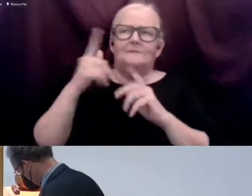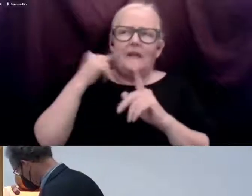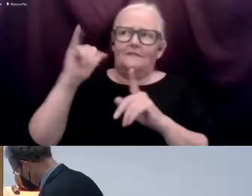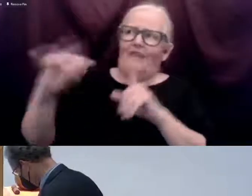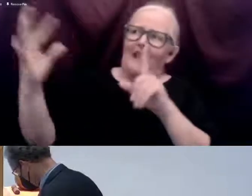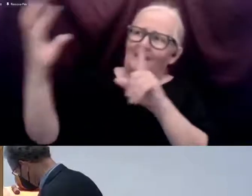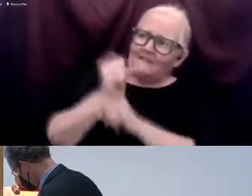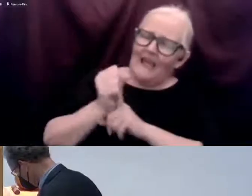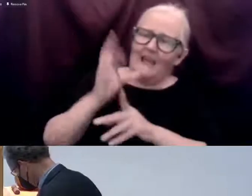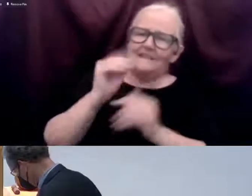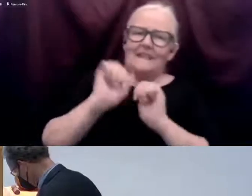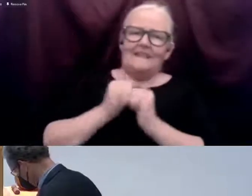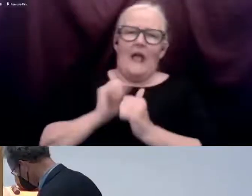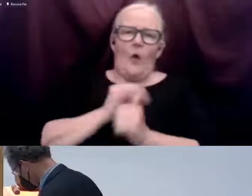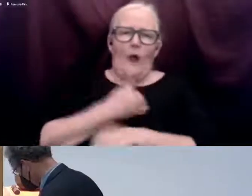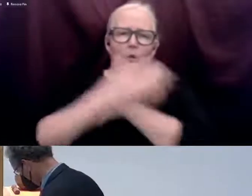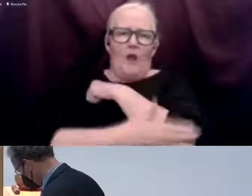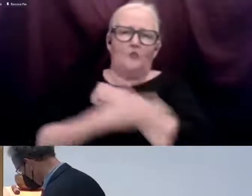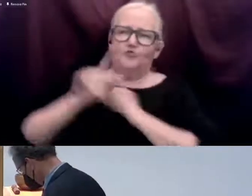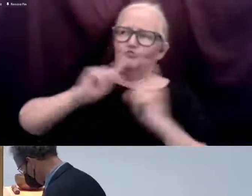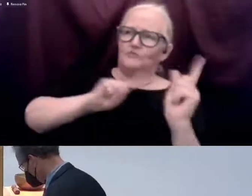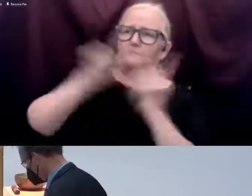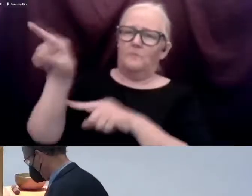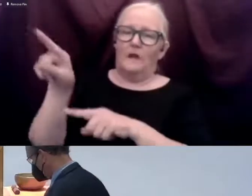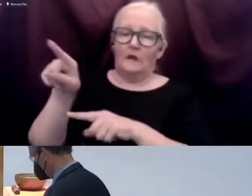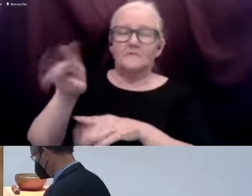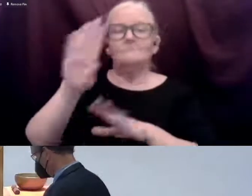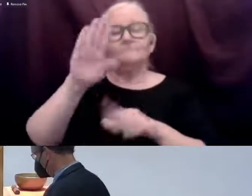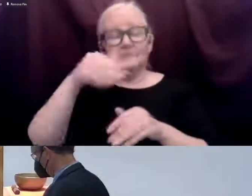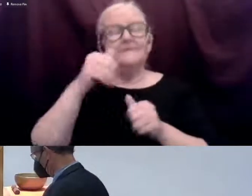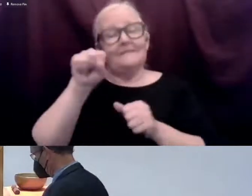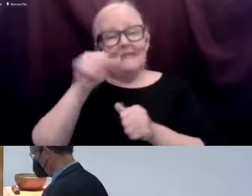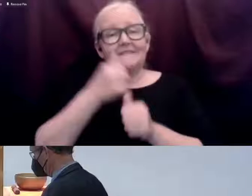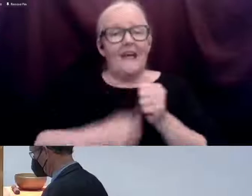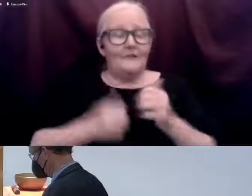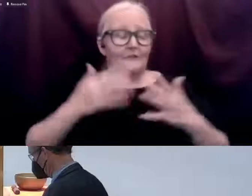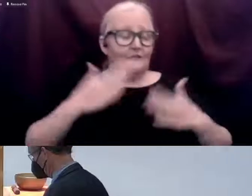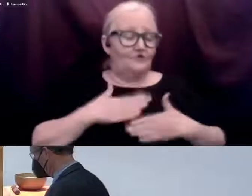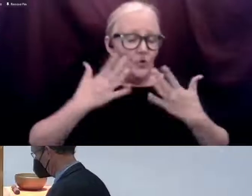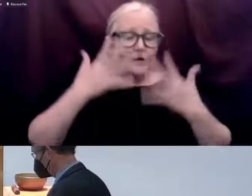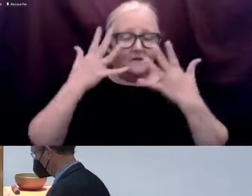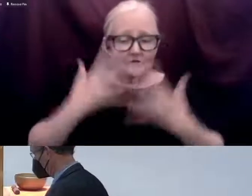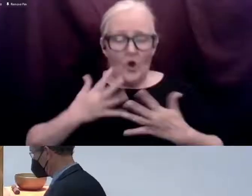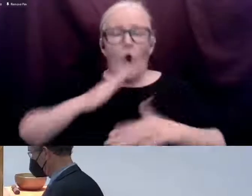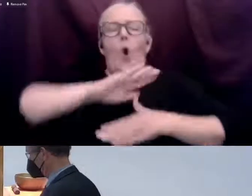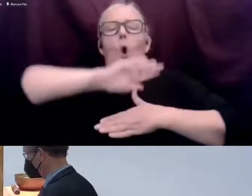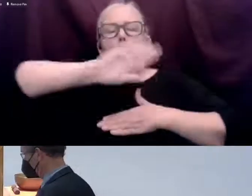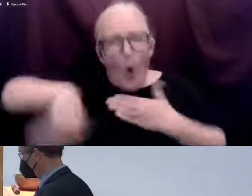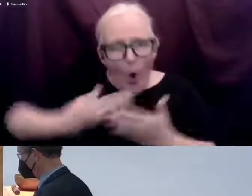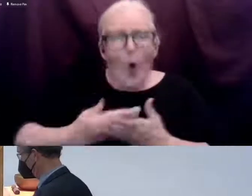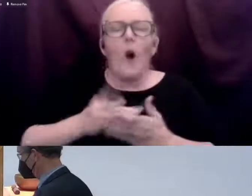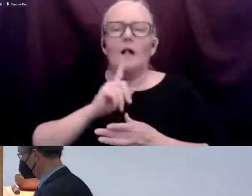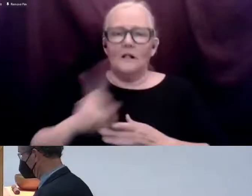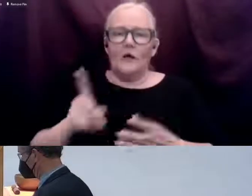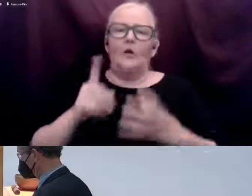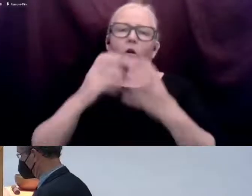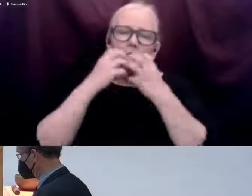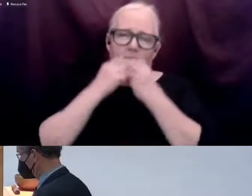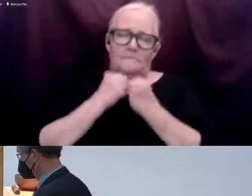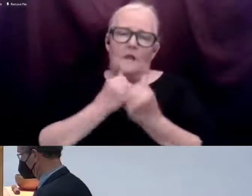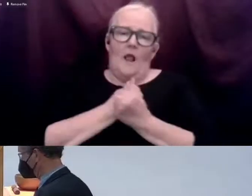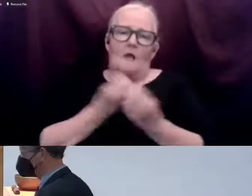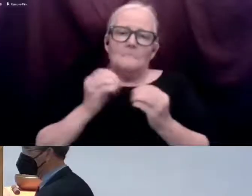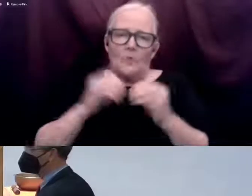forget that in every joy and sorrow, all are held in love beyond belief. And we